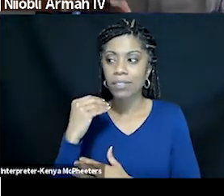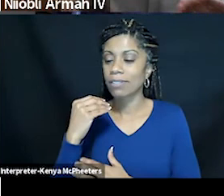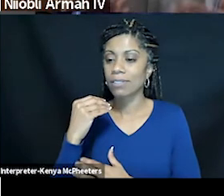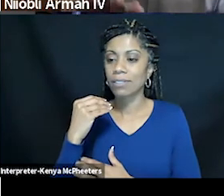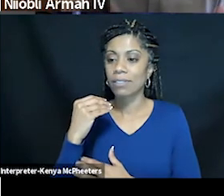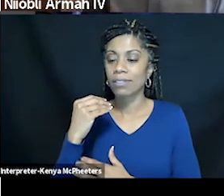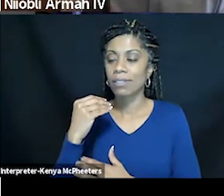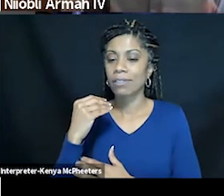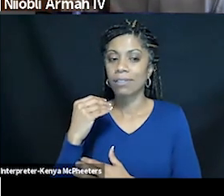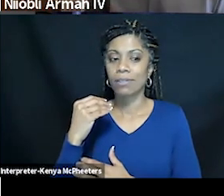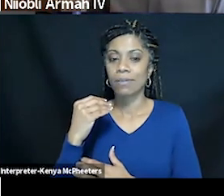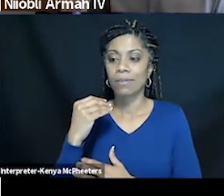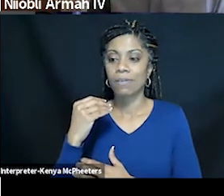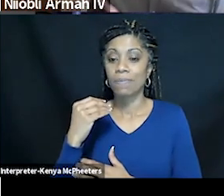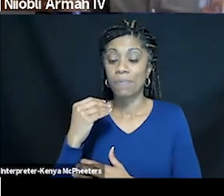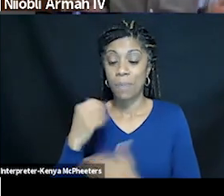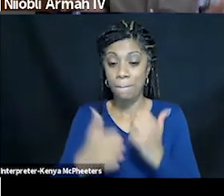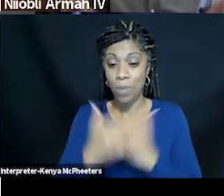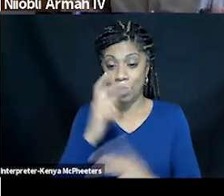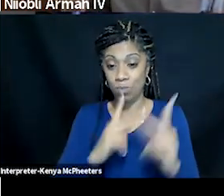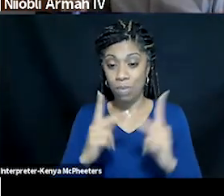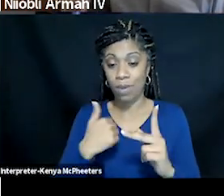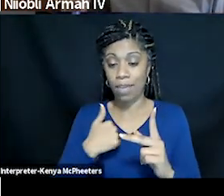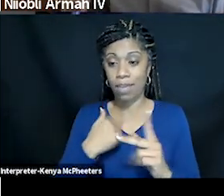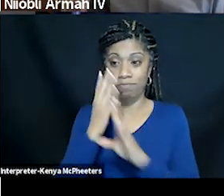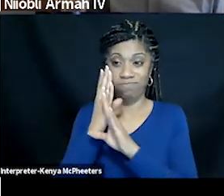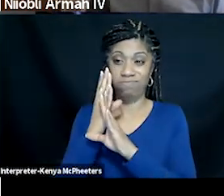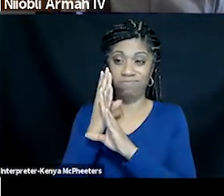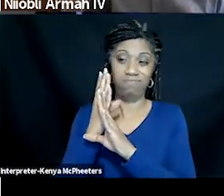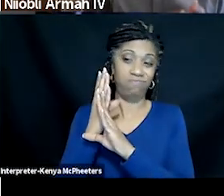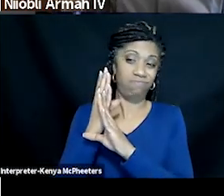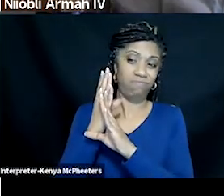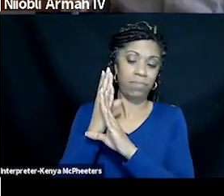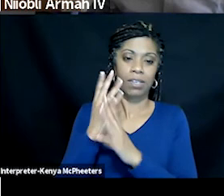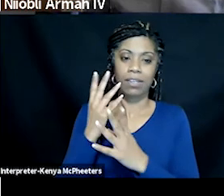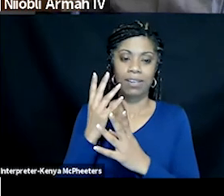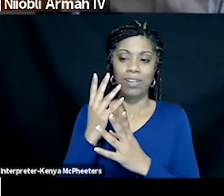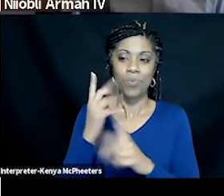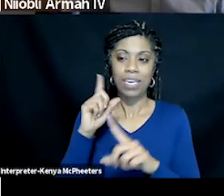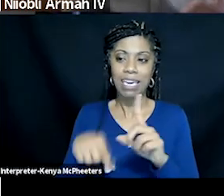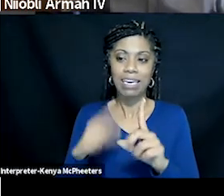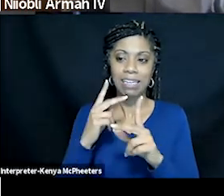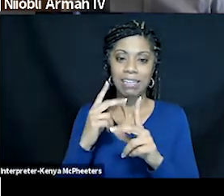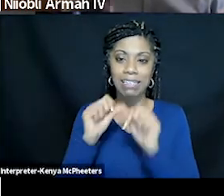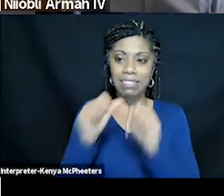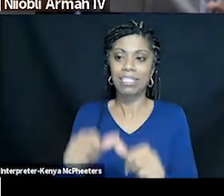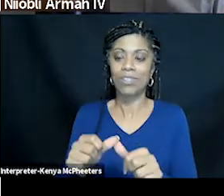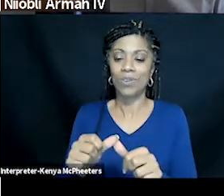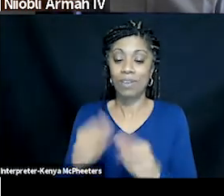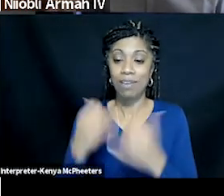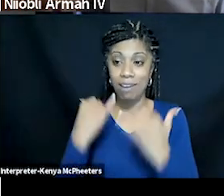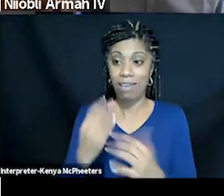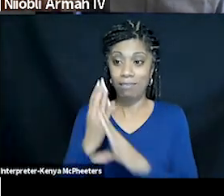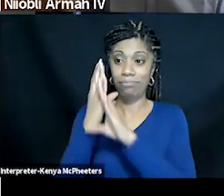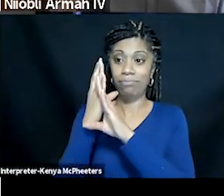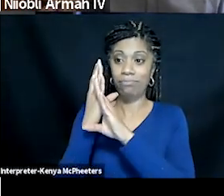sisters are going to have to understand it and engage with it, because we're all in this country together. And so we can't keep writing off lived experience, or, we have